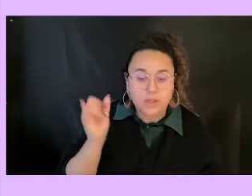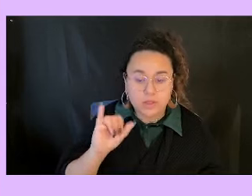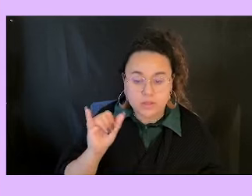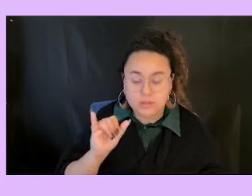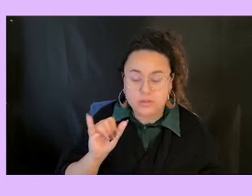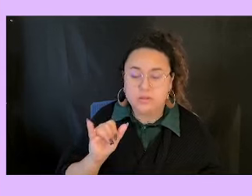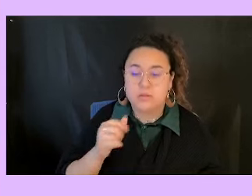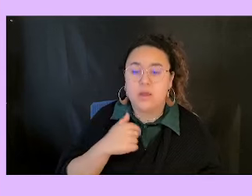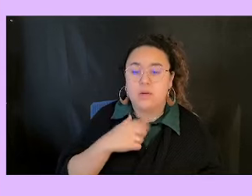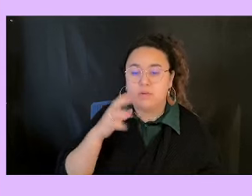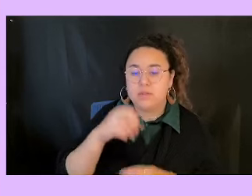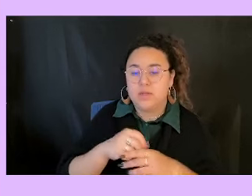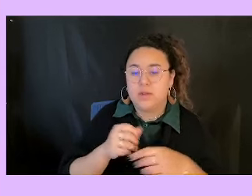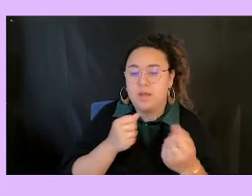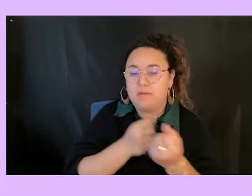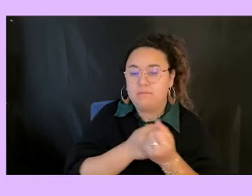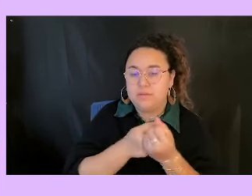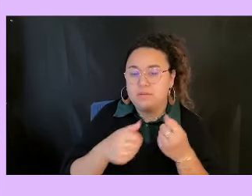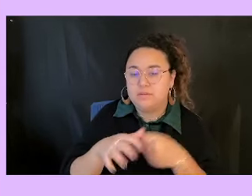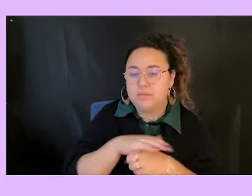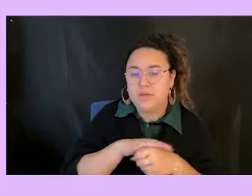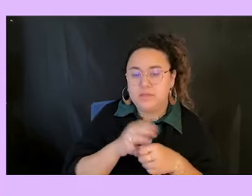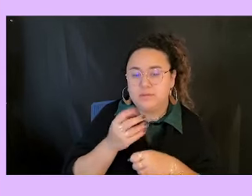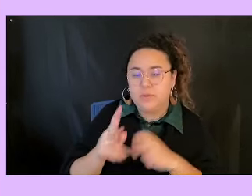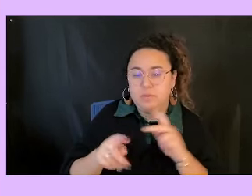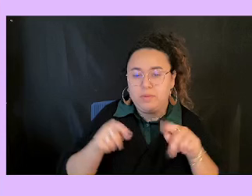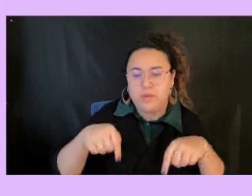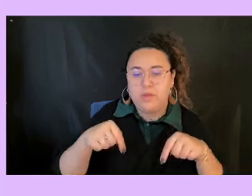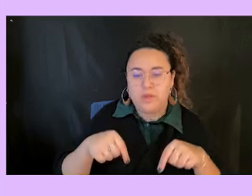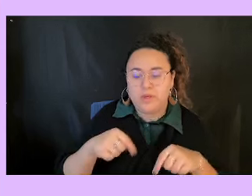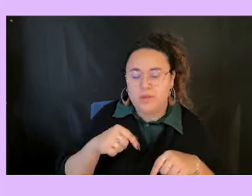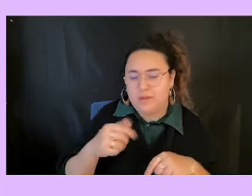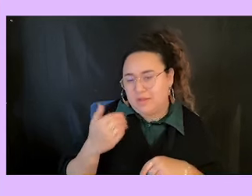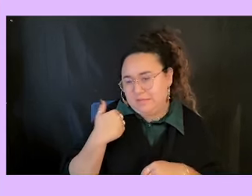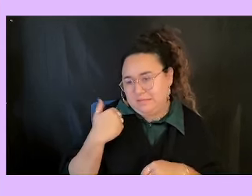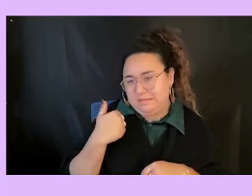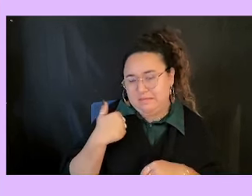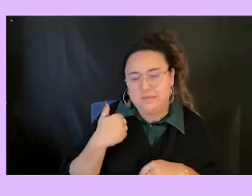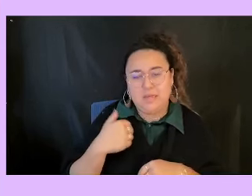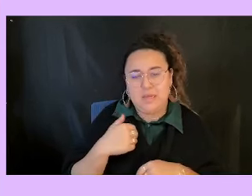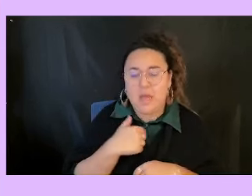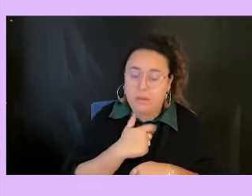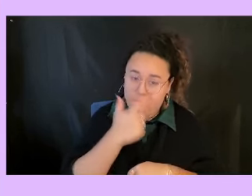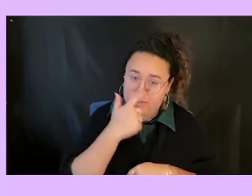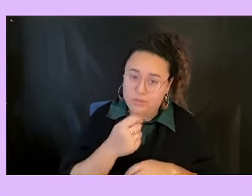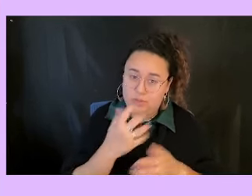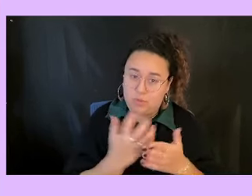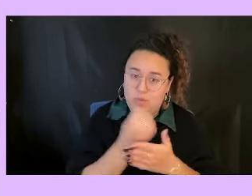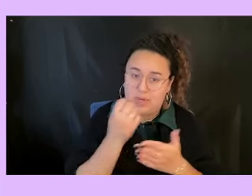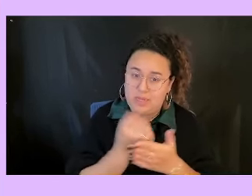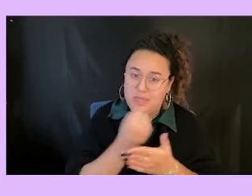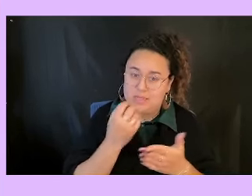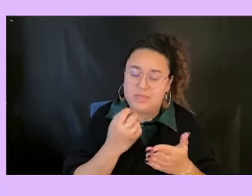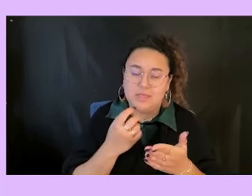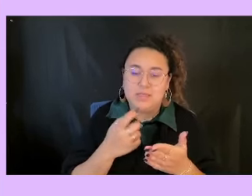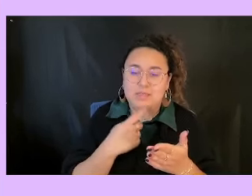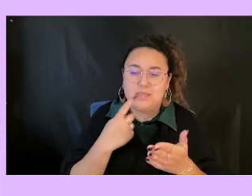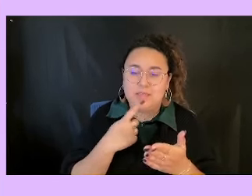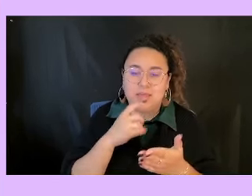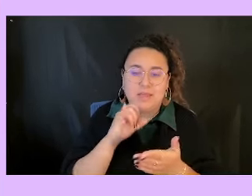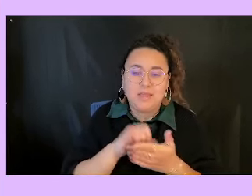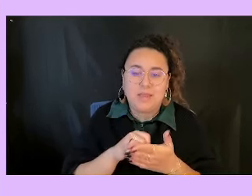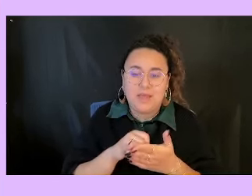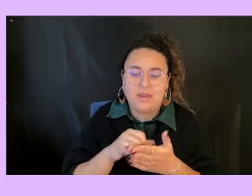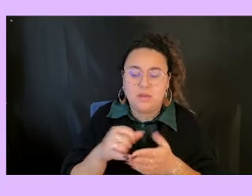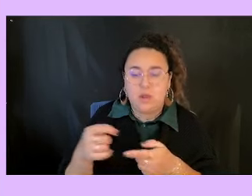an advocacy space with a couple people in this room not that long ago where I was like, I'm interested in winning. You know, like I'm interested in kind of saying the arguments